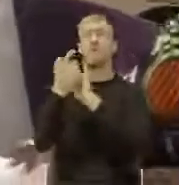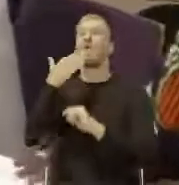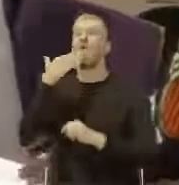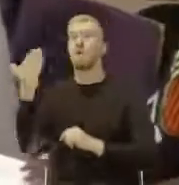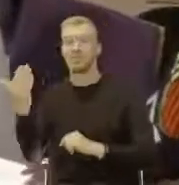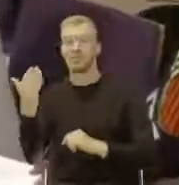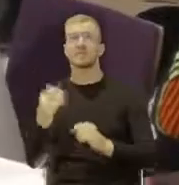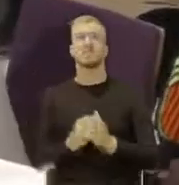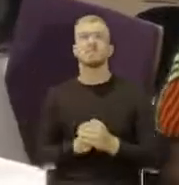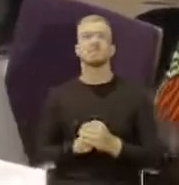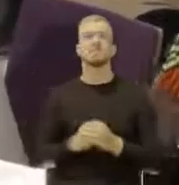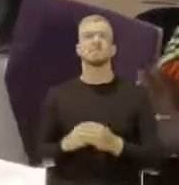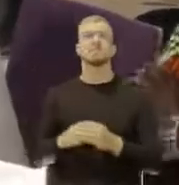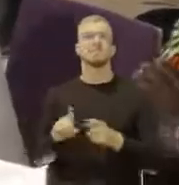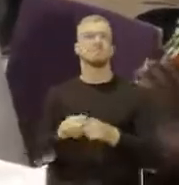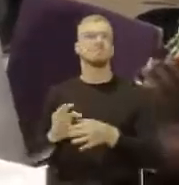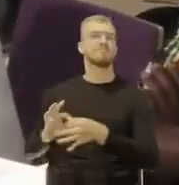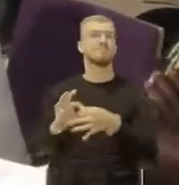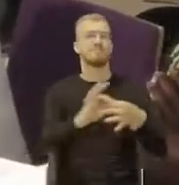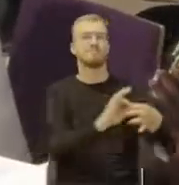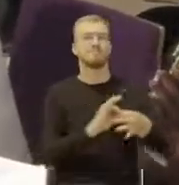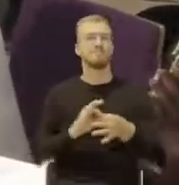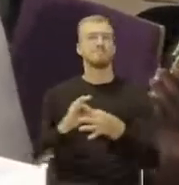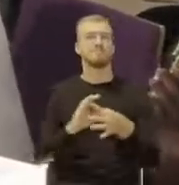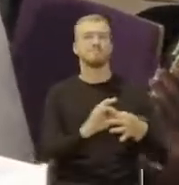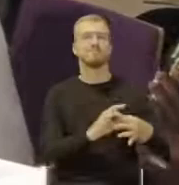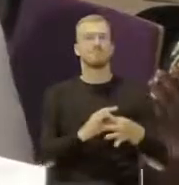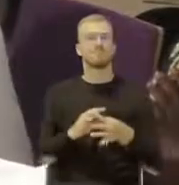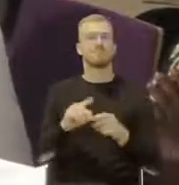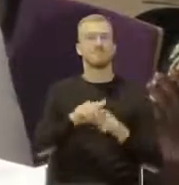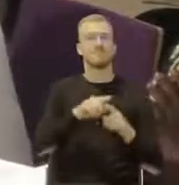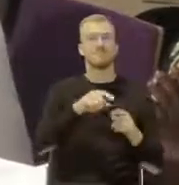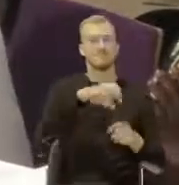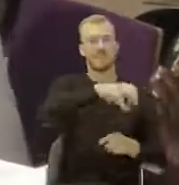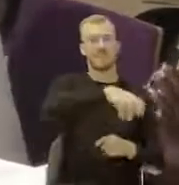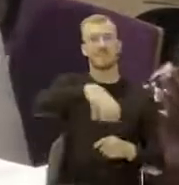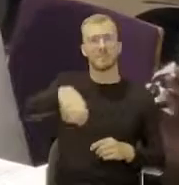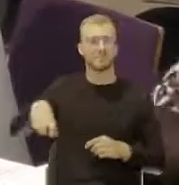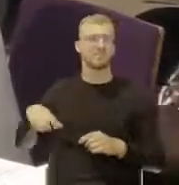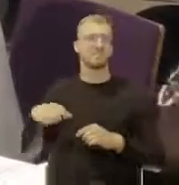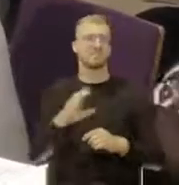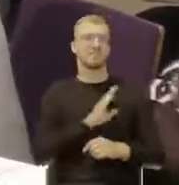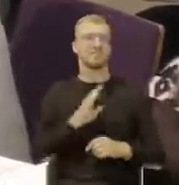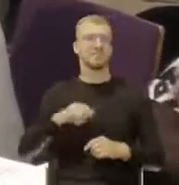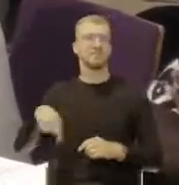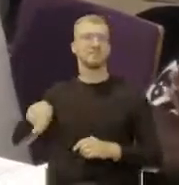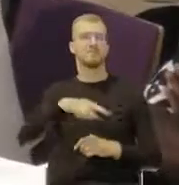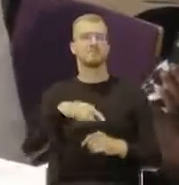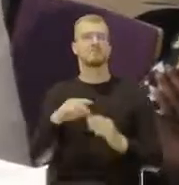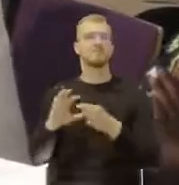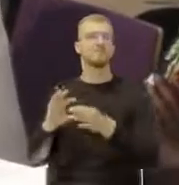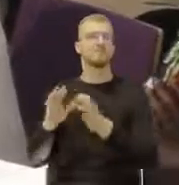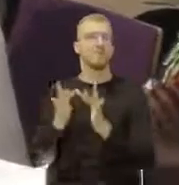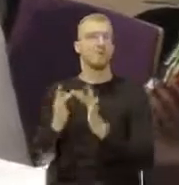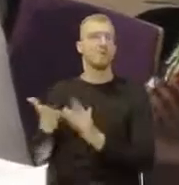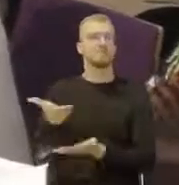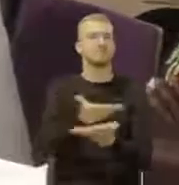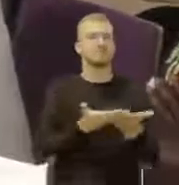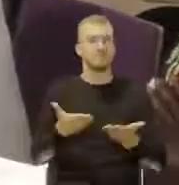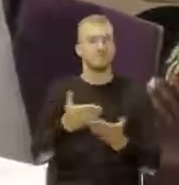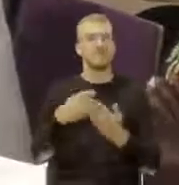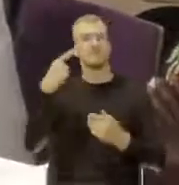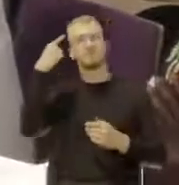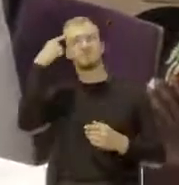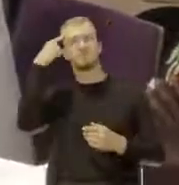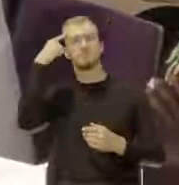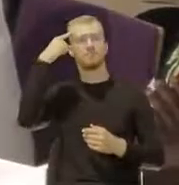our common agenda. So we are going to be hearing many voices and many mayors and governors, but also